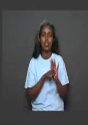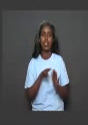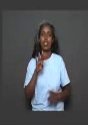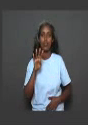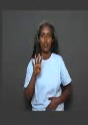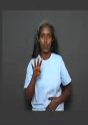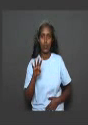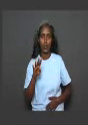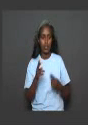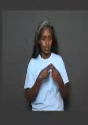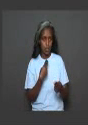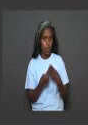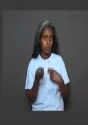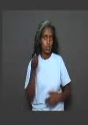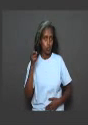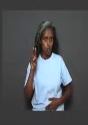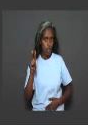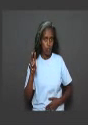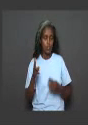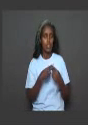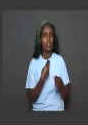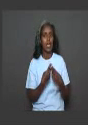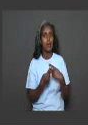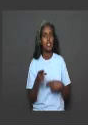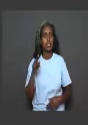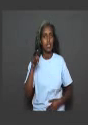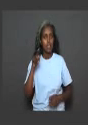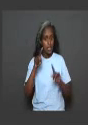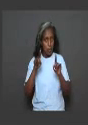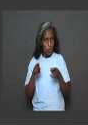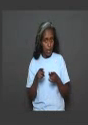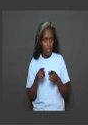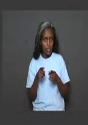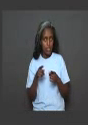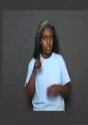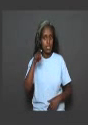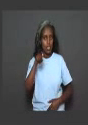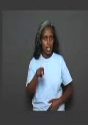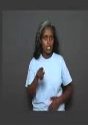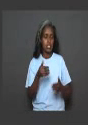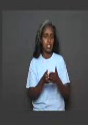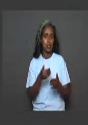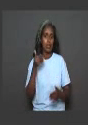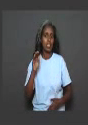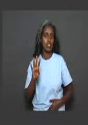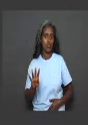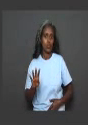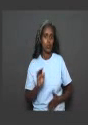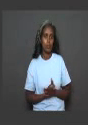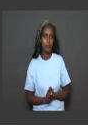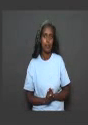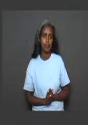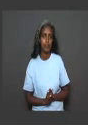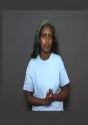negative 4 times 12 times, in brackets, x minus 4.